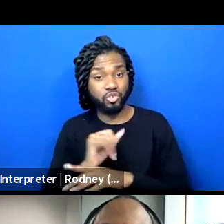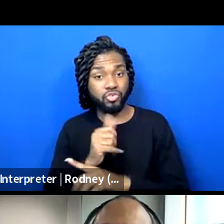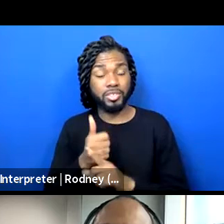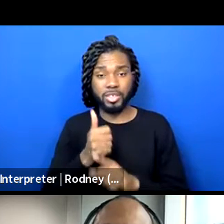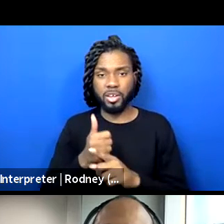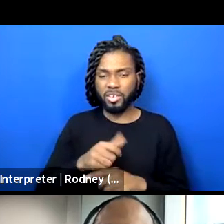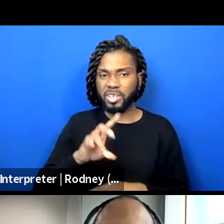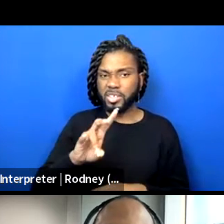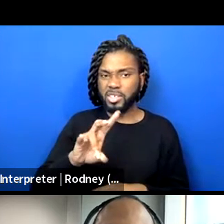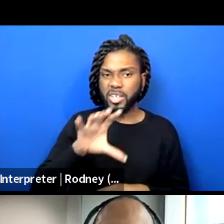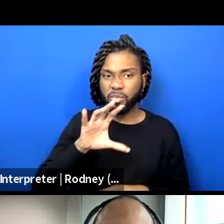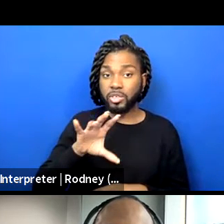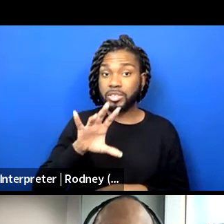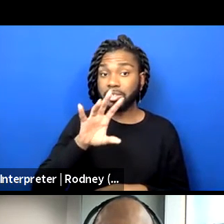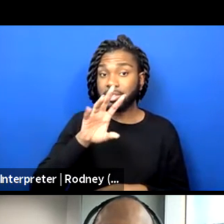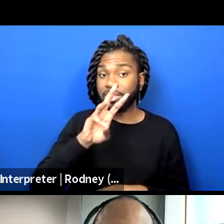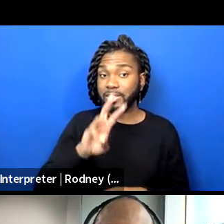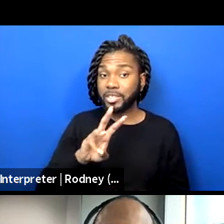$763